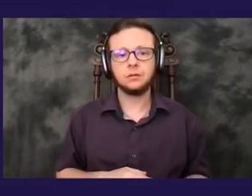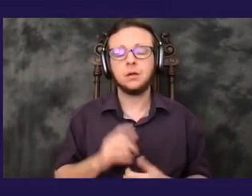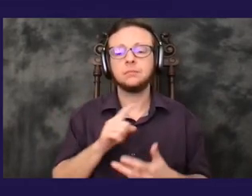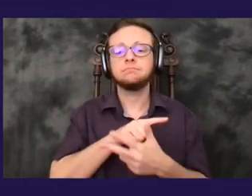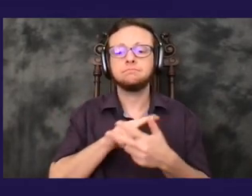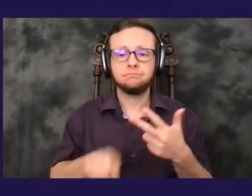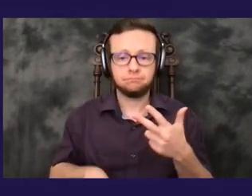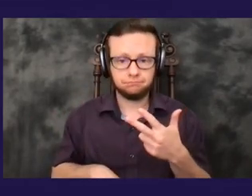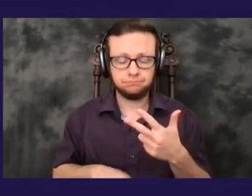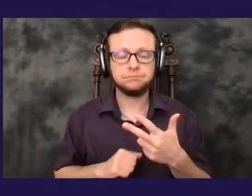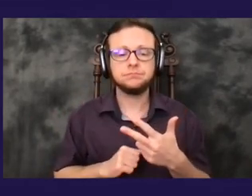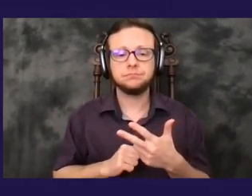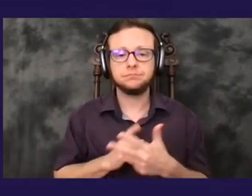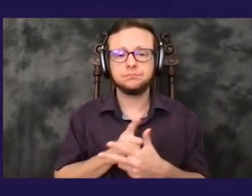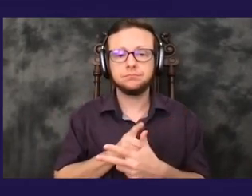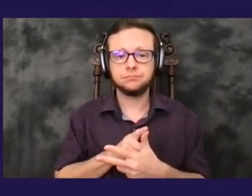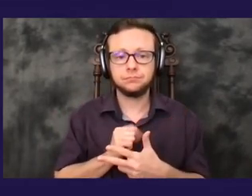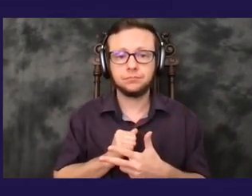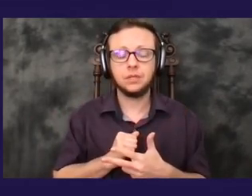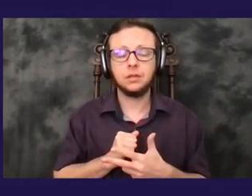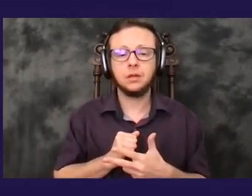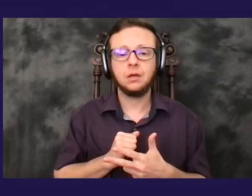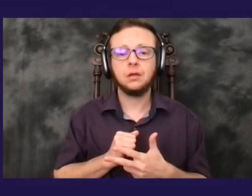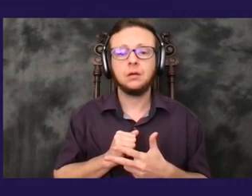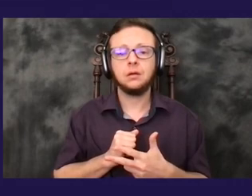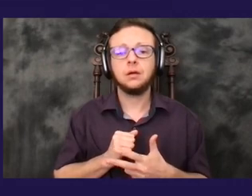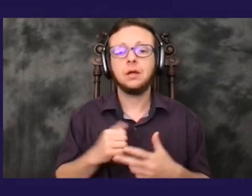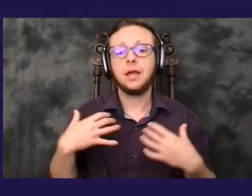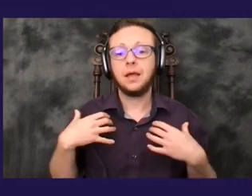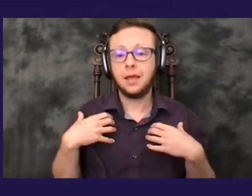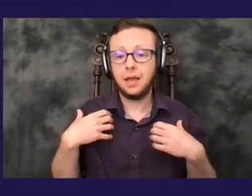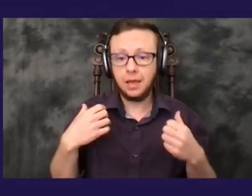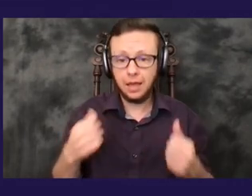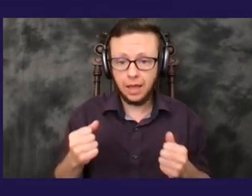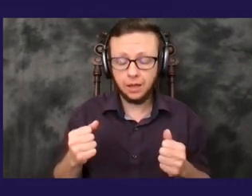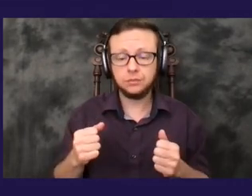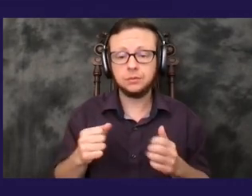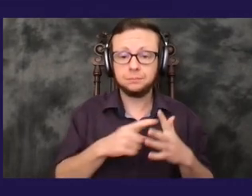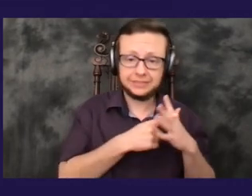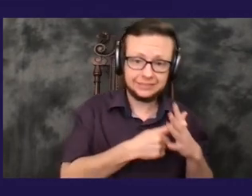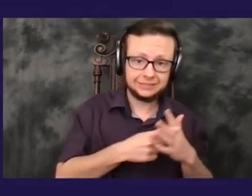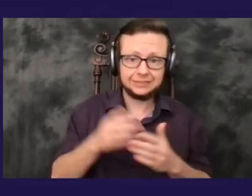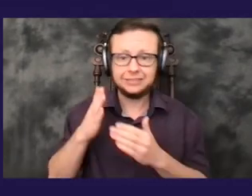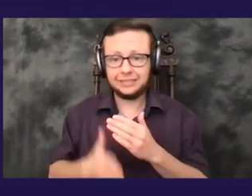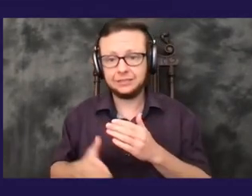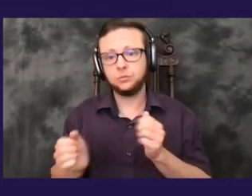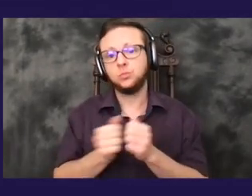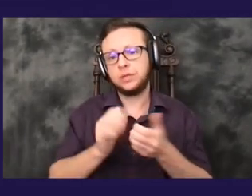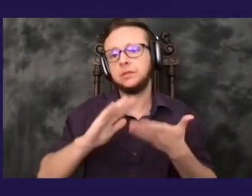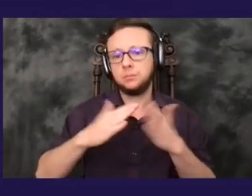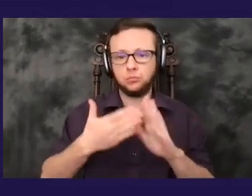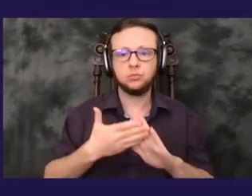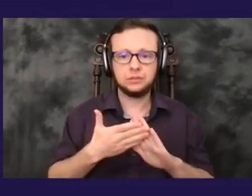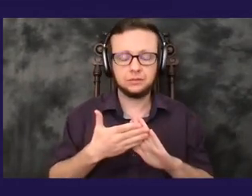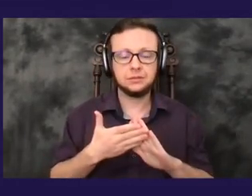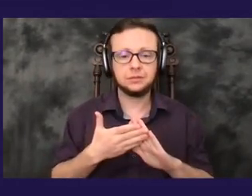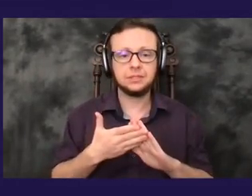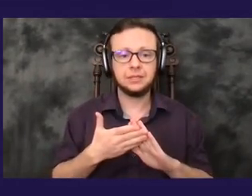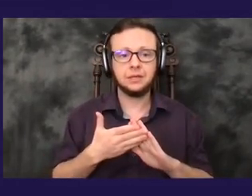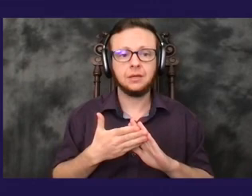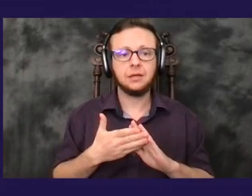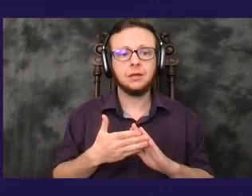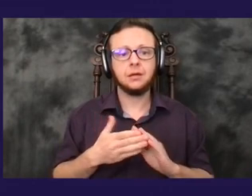want to make is first, health begins and ends with community. It is where not only all